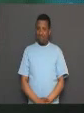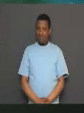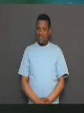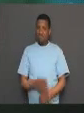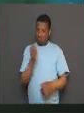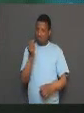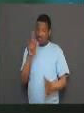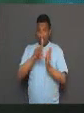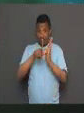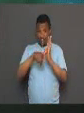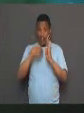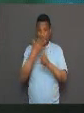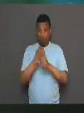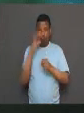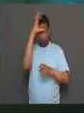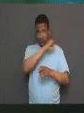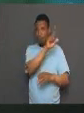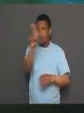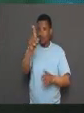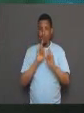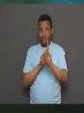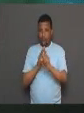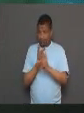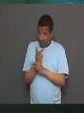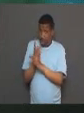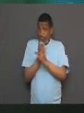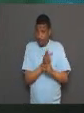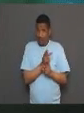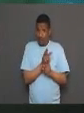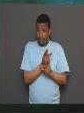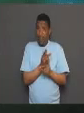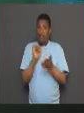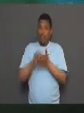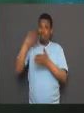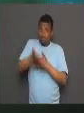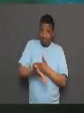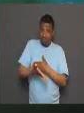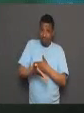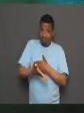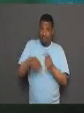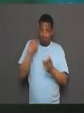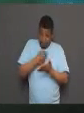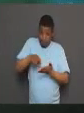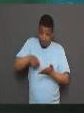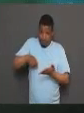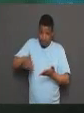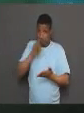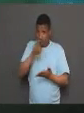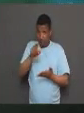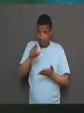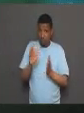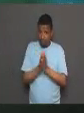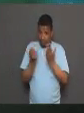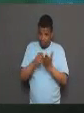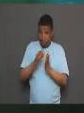Take a few minutes to consider your answer carefully. Then, write it down in your exercise